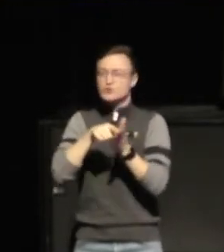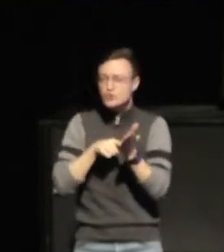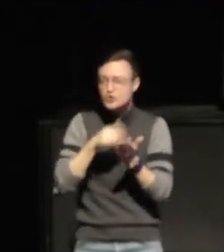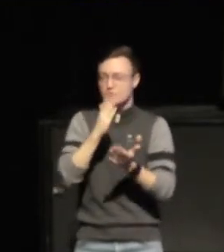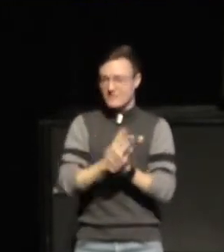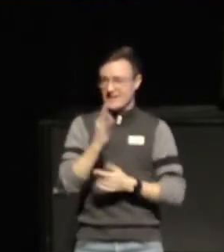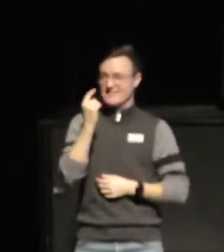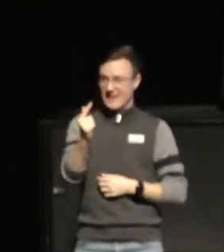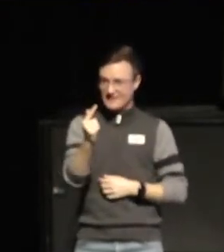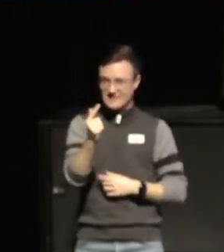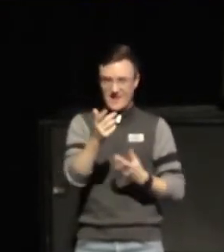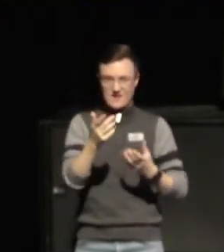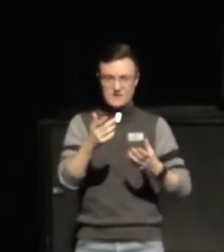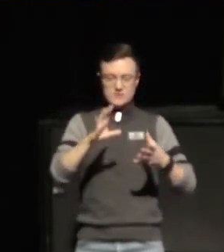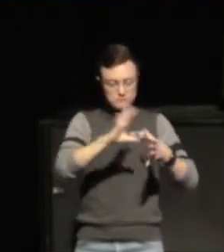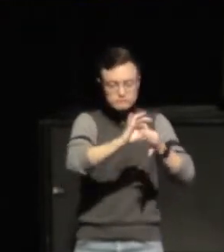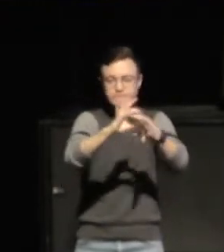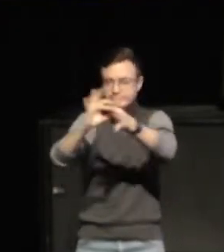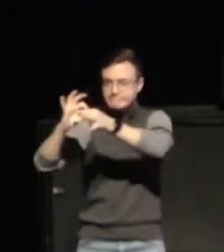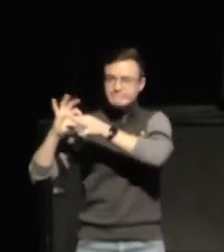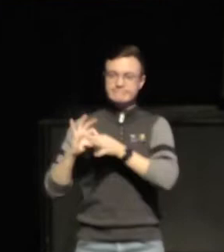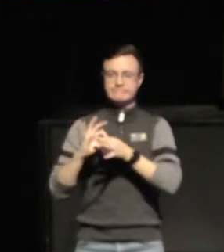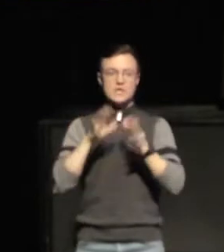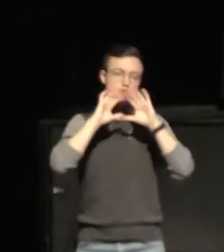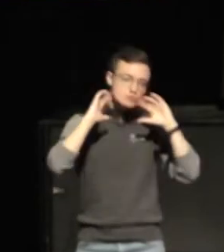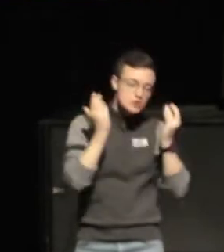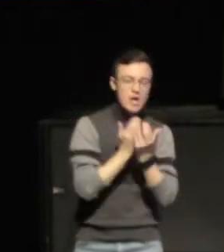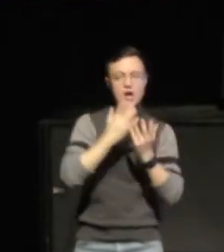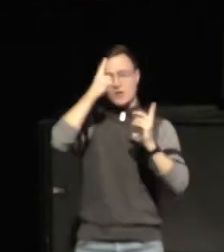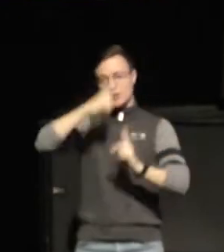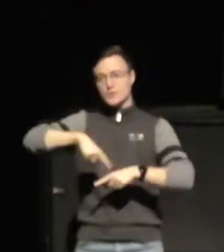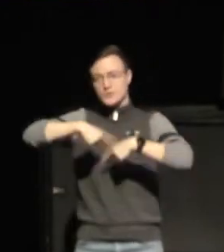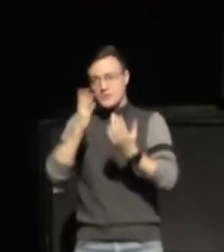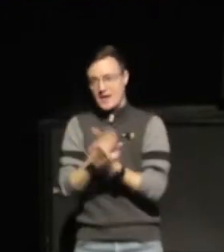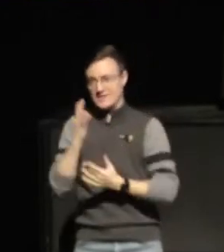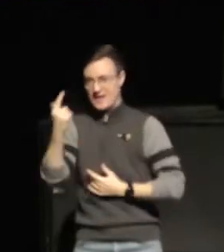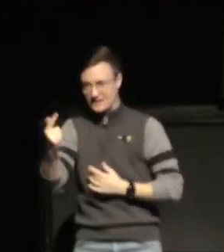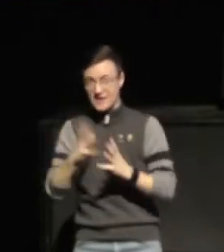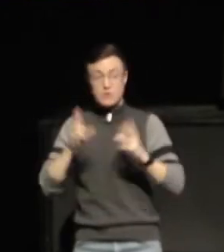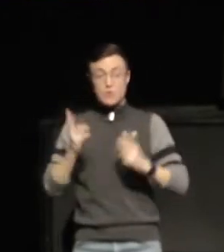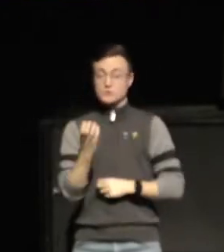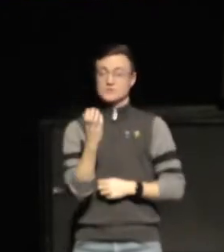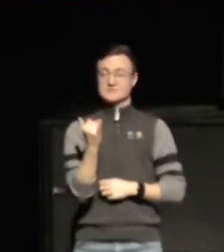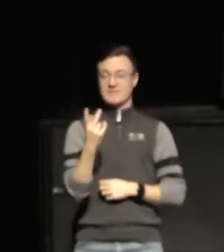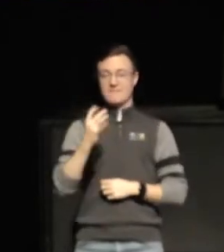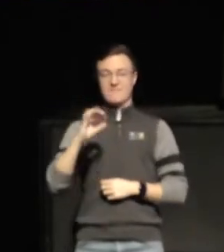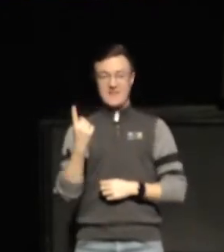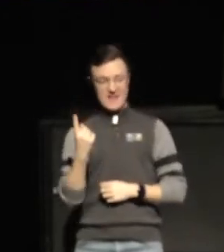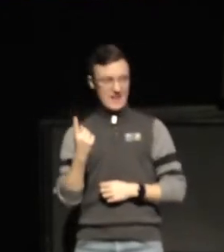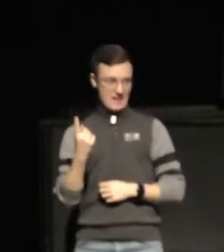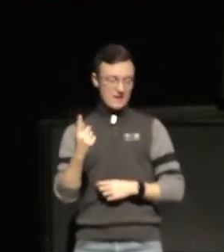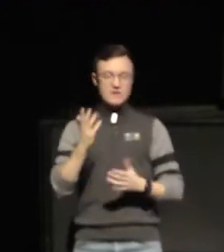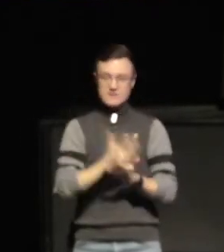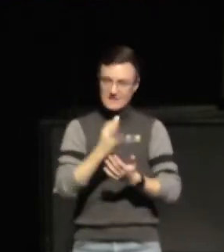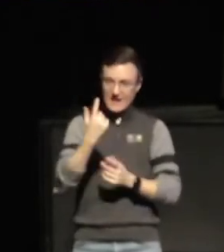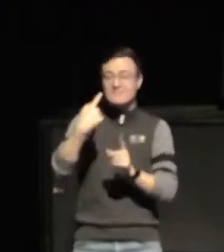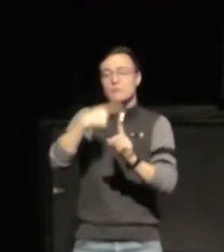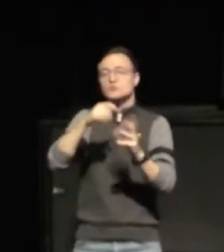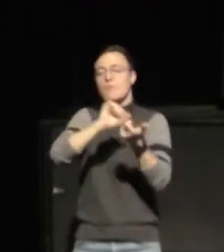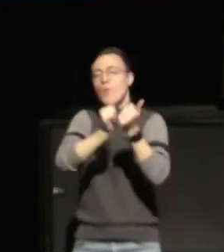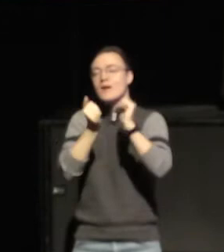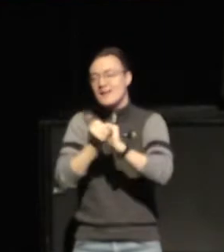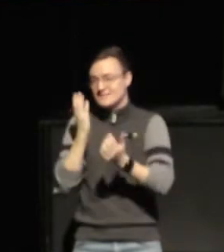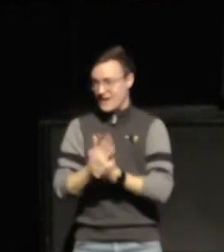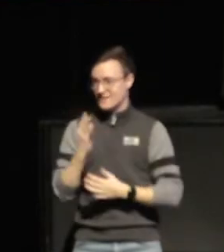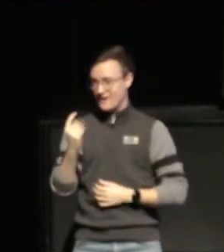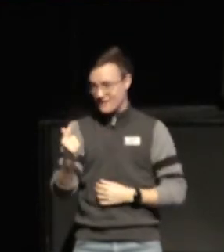both with other economic, social and cultural rights, but also with civil and political rights. So there is this